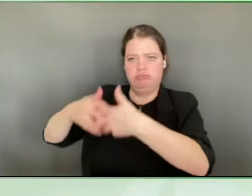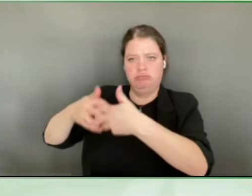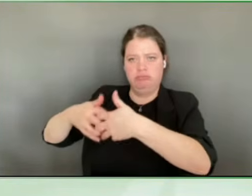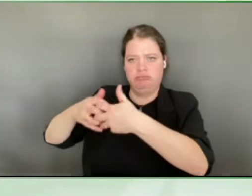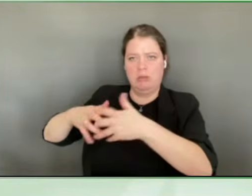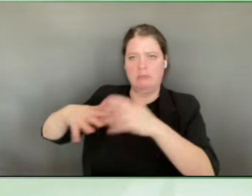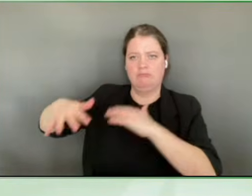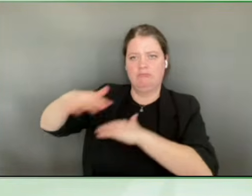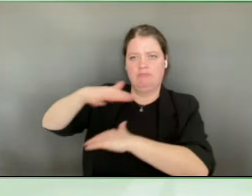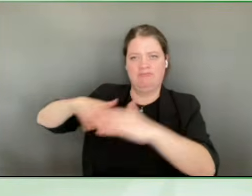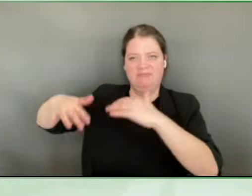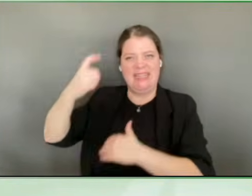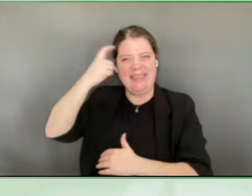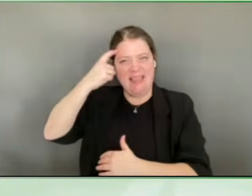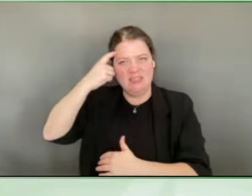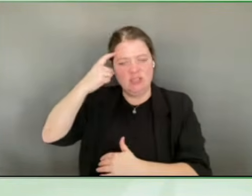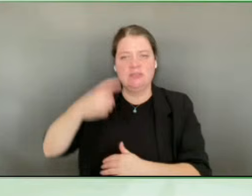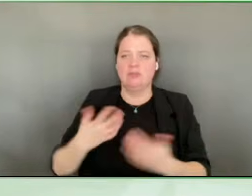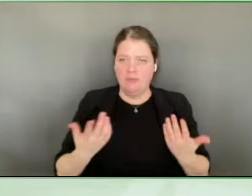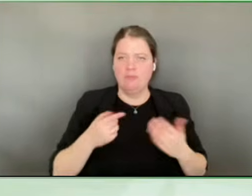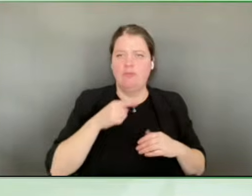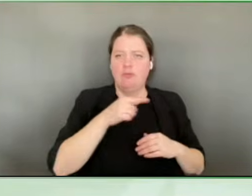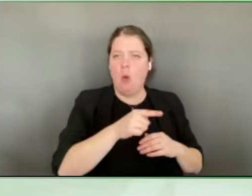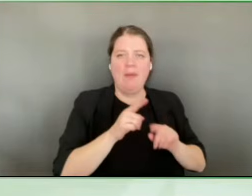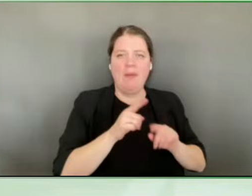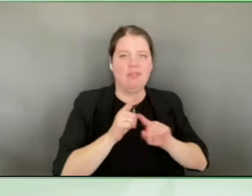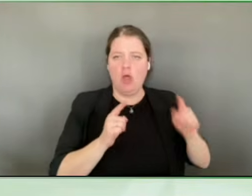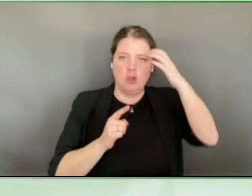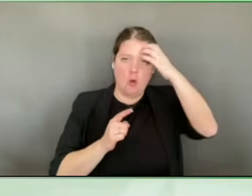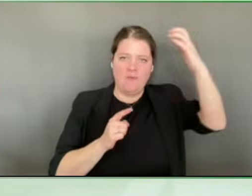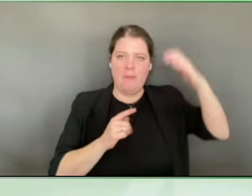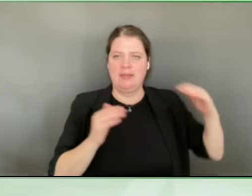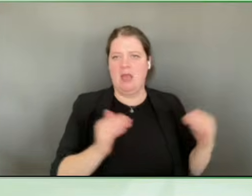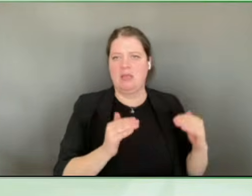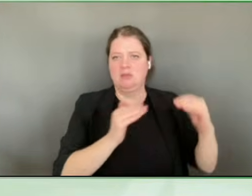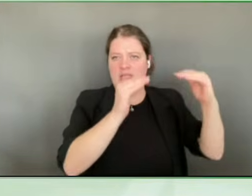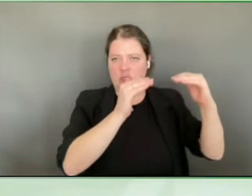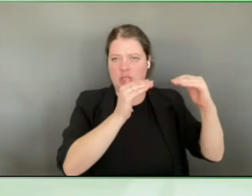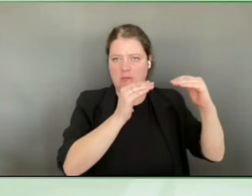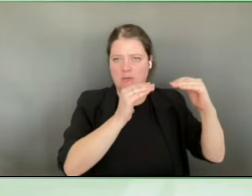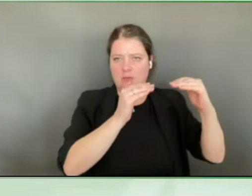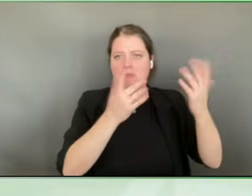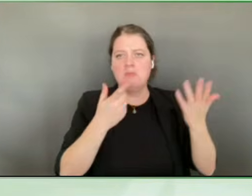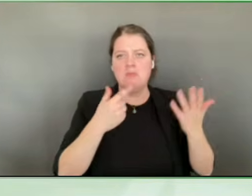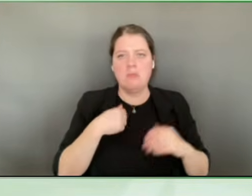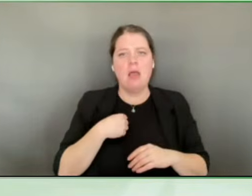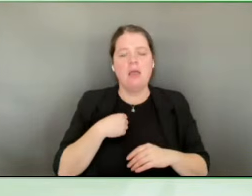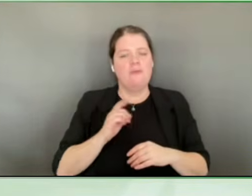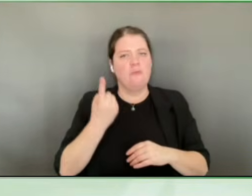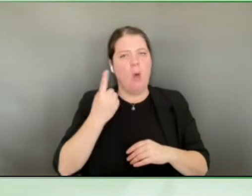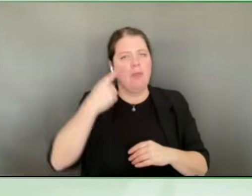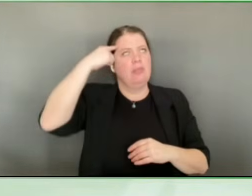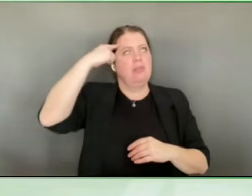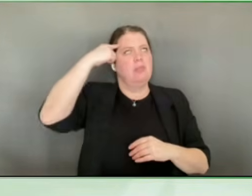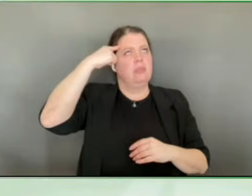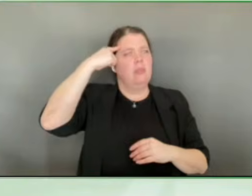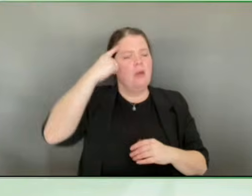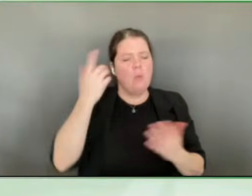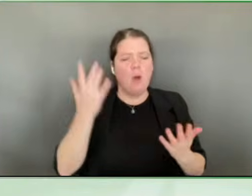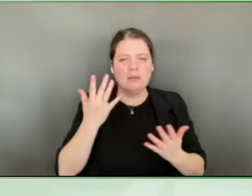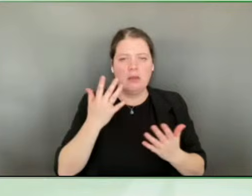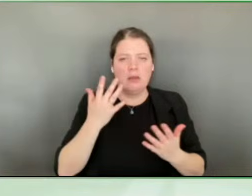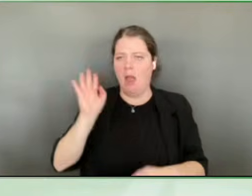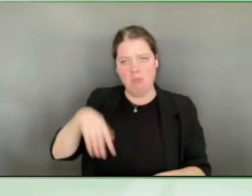And I suppose the thing I took away from there, Petra, was try it. Just start using it. So I thought, hold